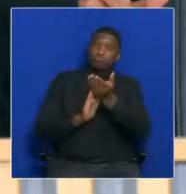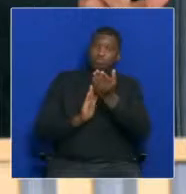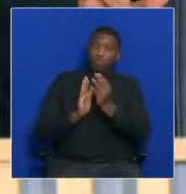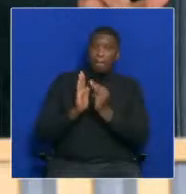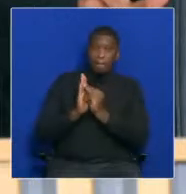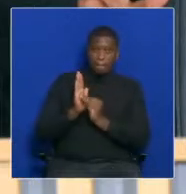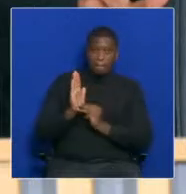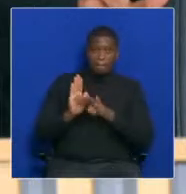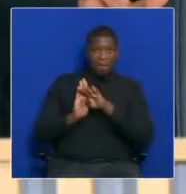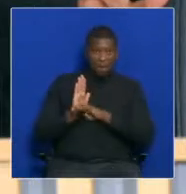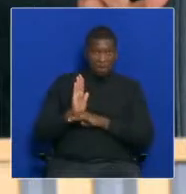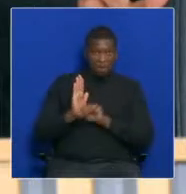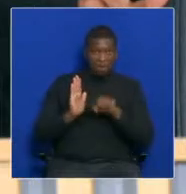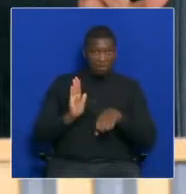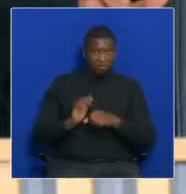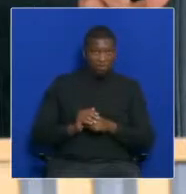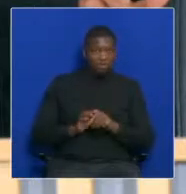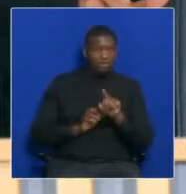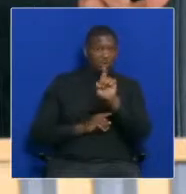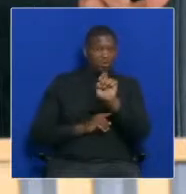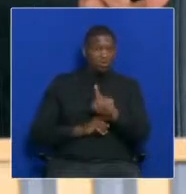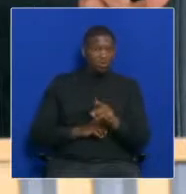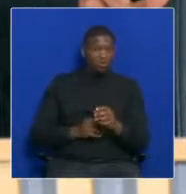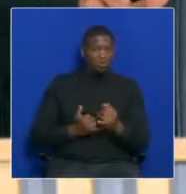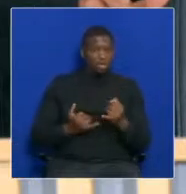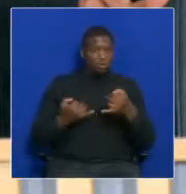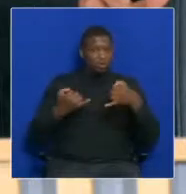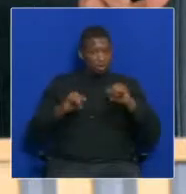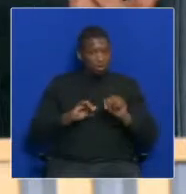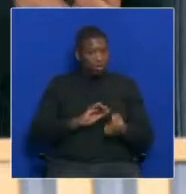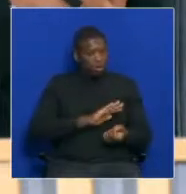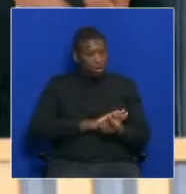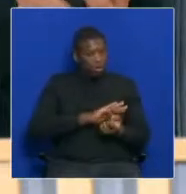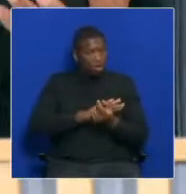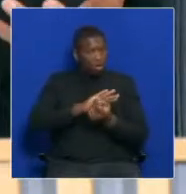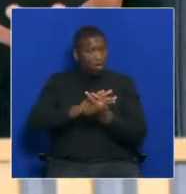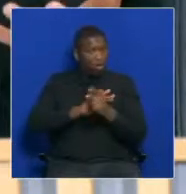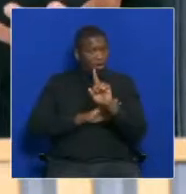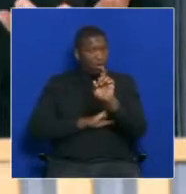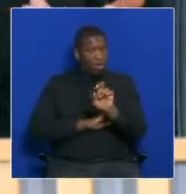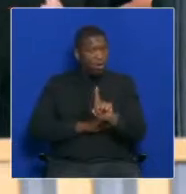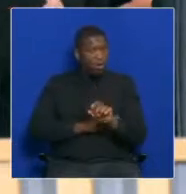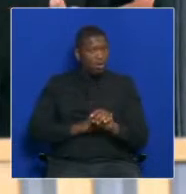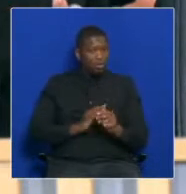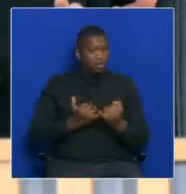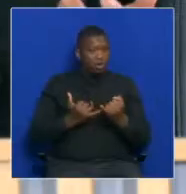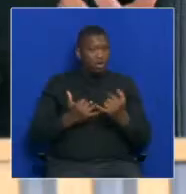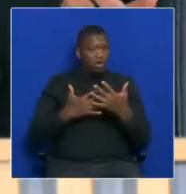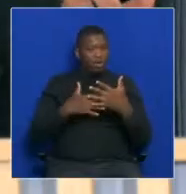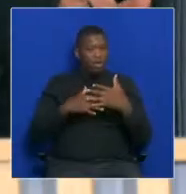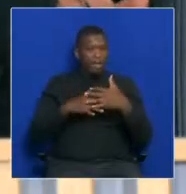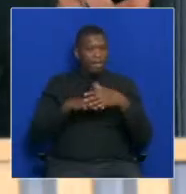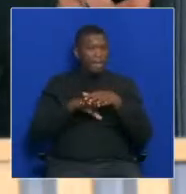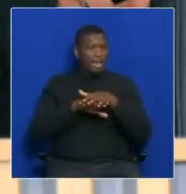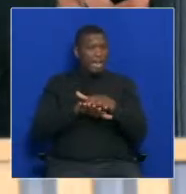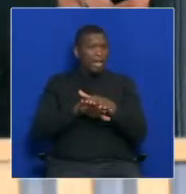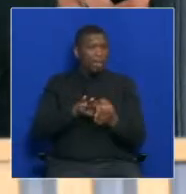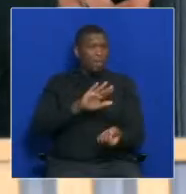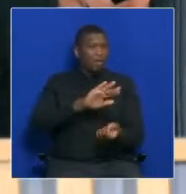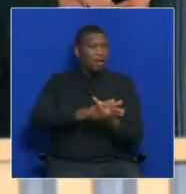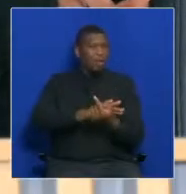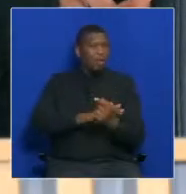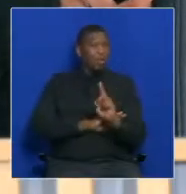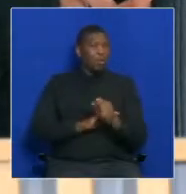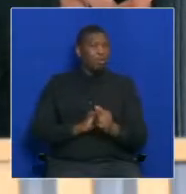To your knowledge, as matters stand, what is applicable, even if it's not being applied? Is it this new